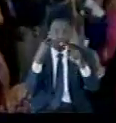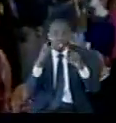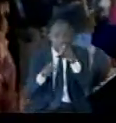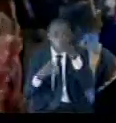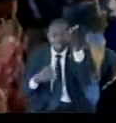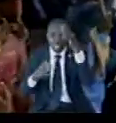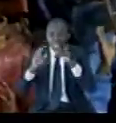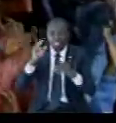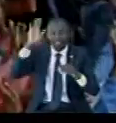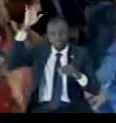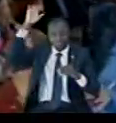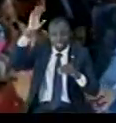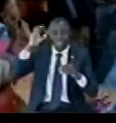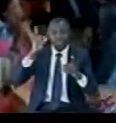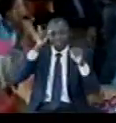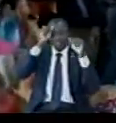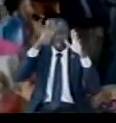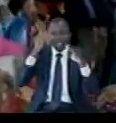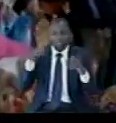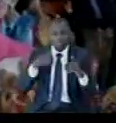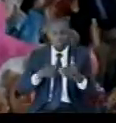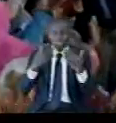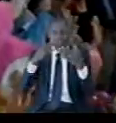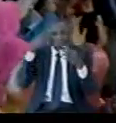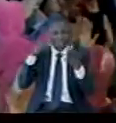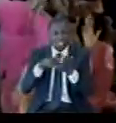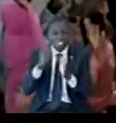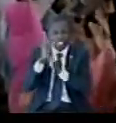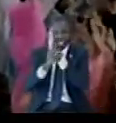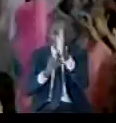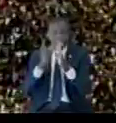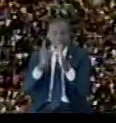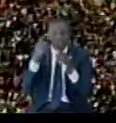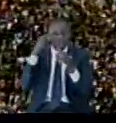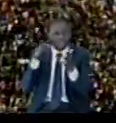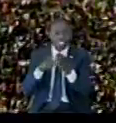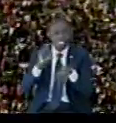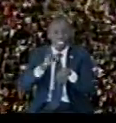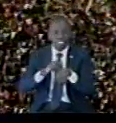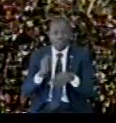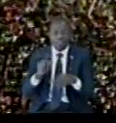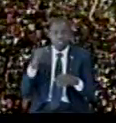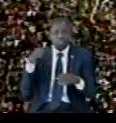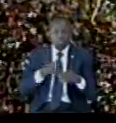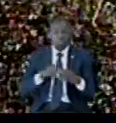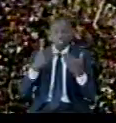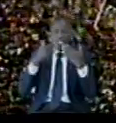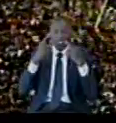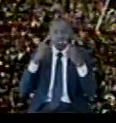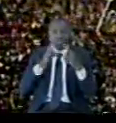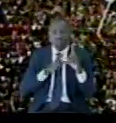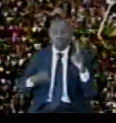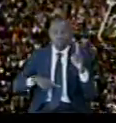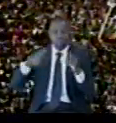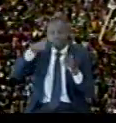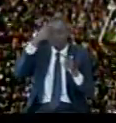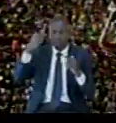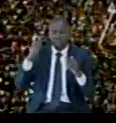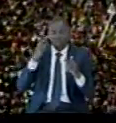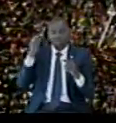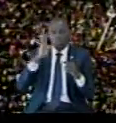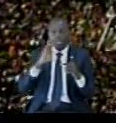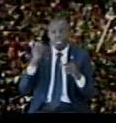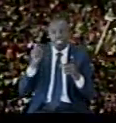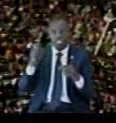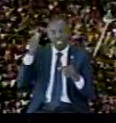Father, we thank you for this hour, for this moment. We thank you, Lord, because you are the